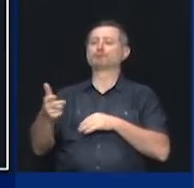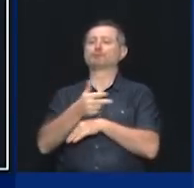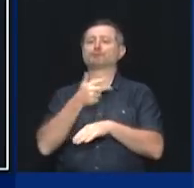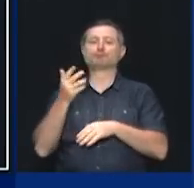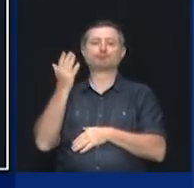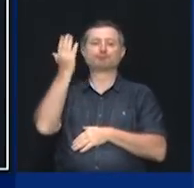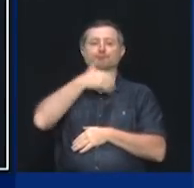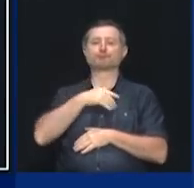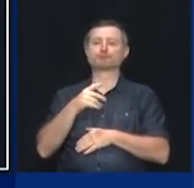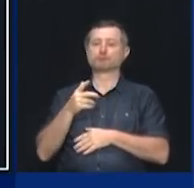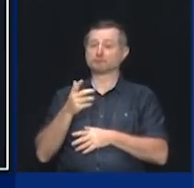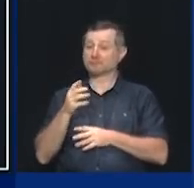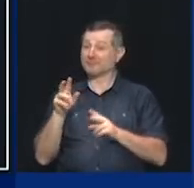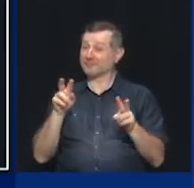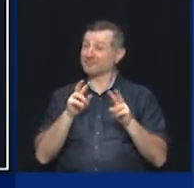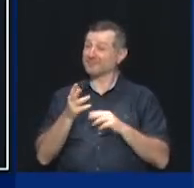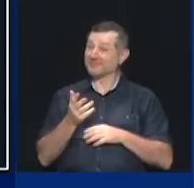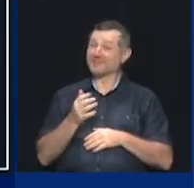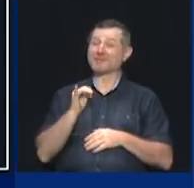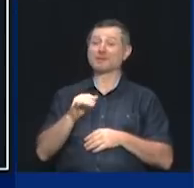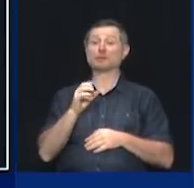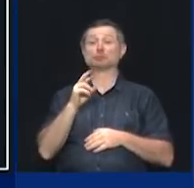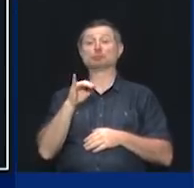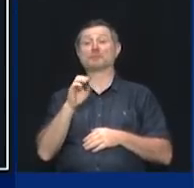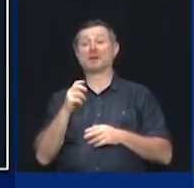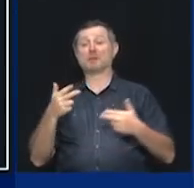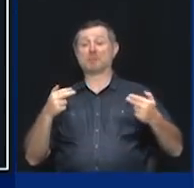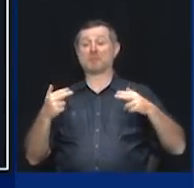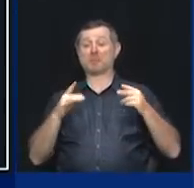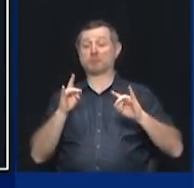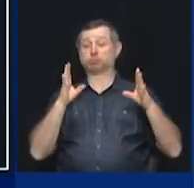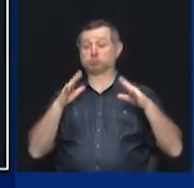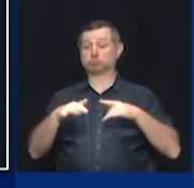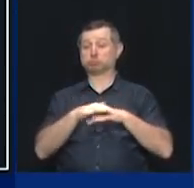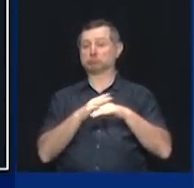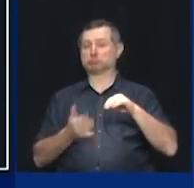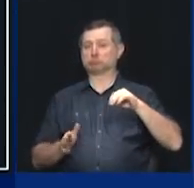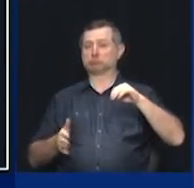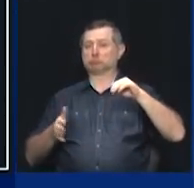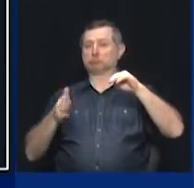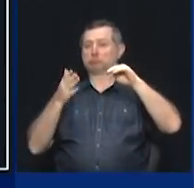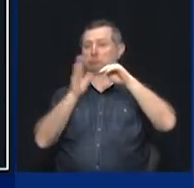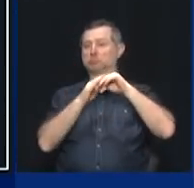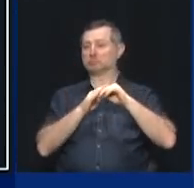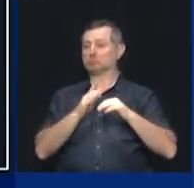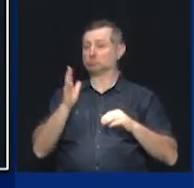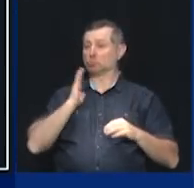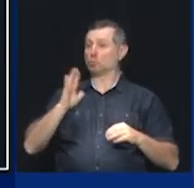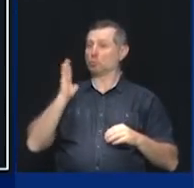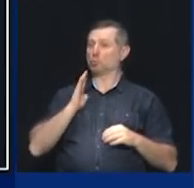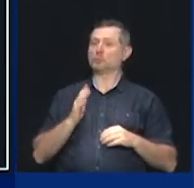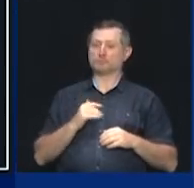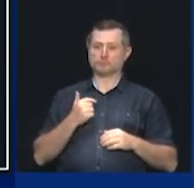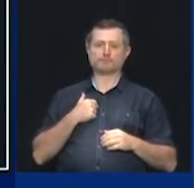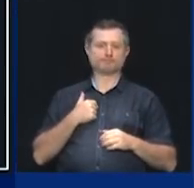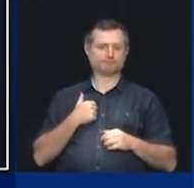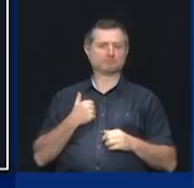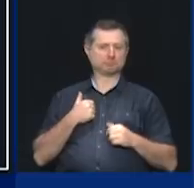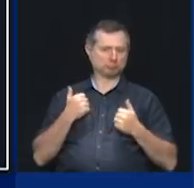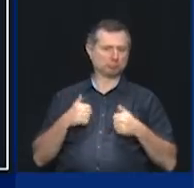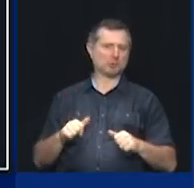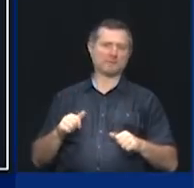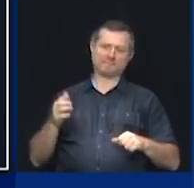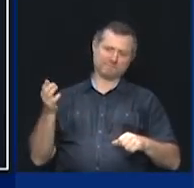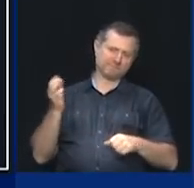violence and crime goes up. We've seen it before. I tried to force the local governments to do